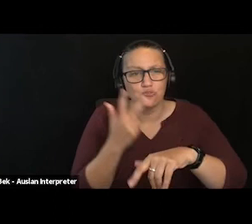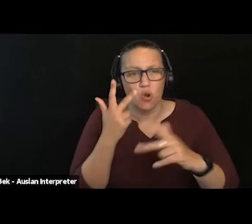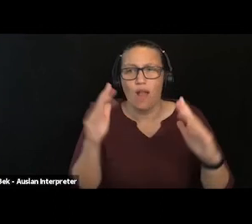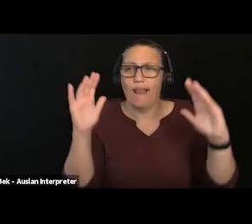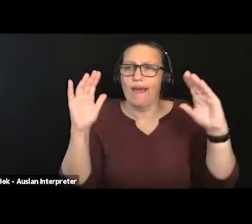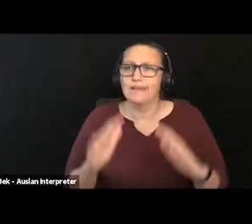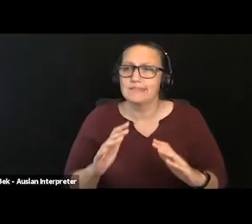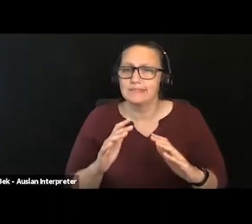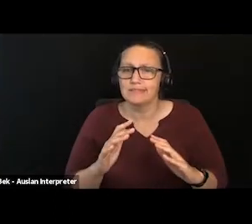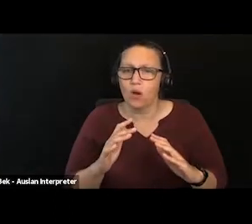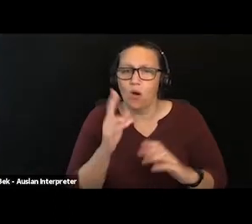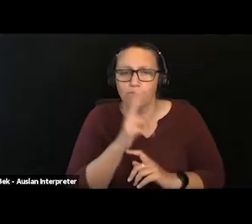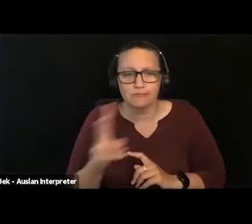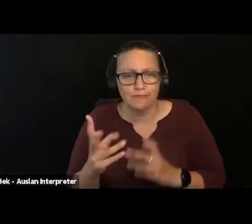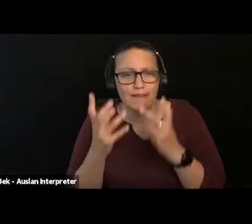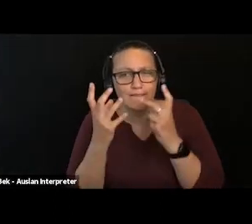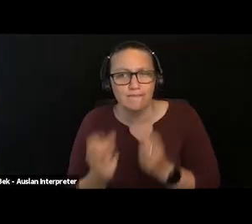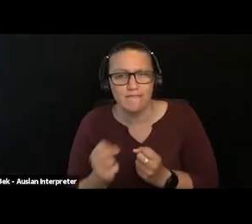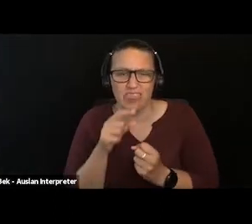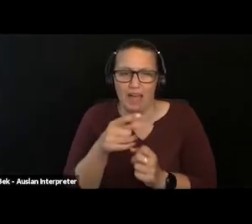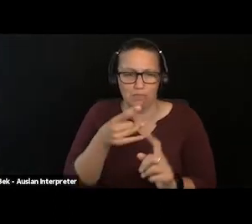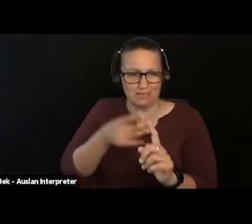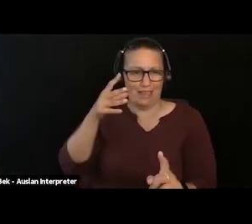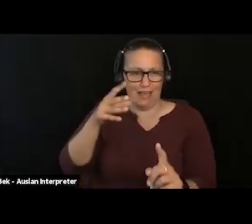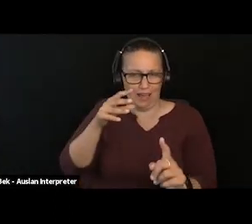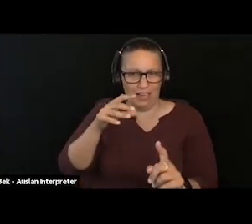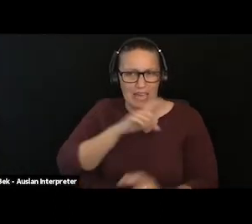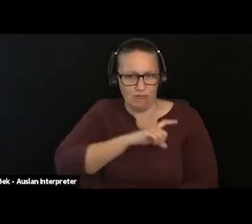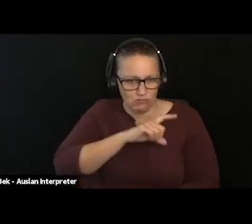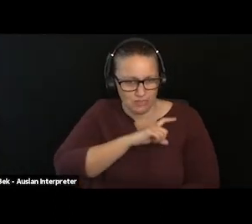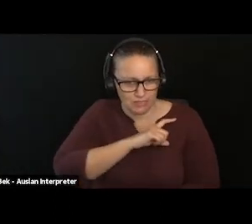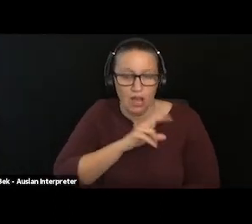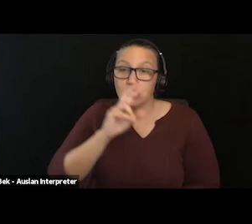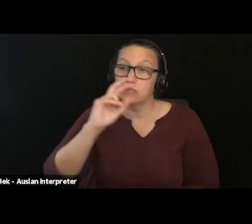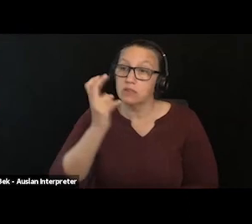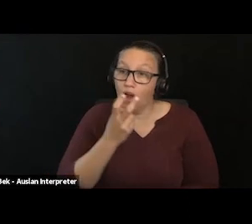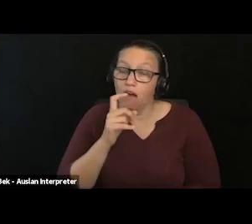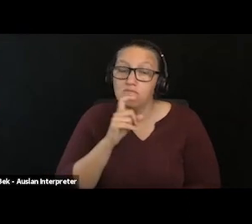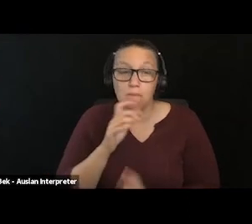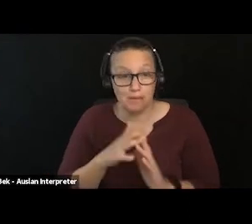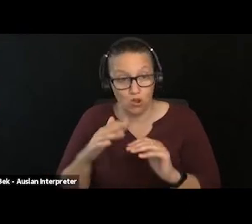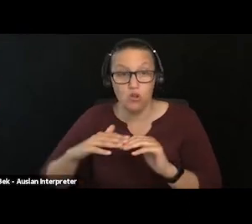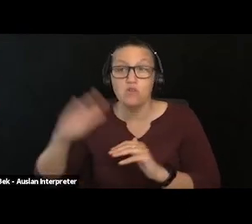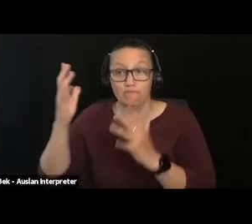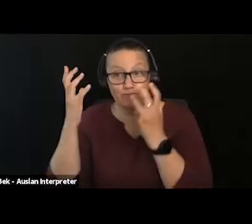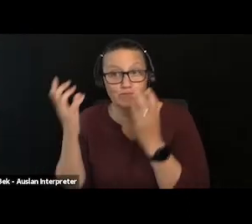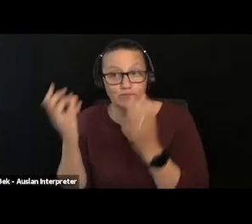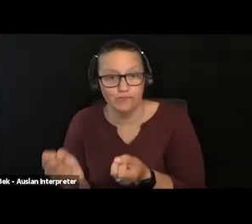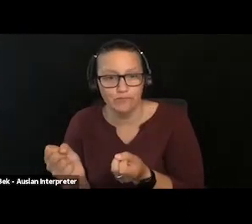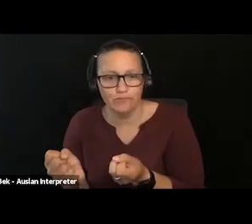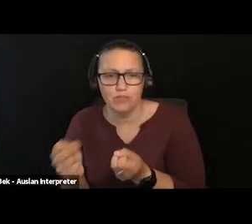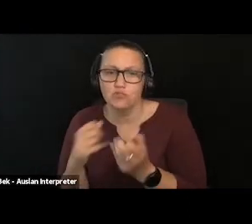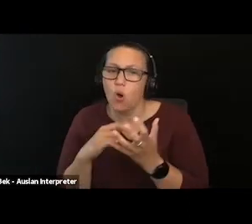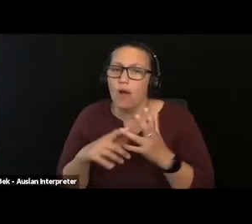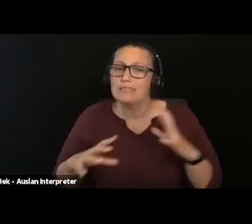given characteristic, while those shown in darker red indicate a higher prevalence. And in summary, individuals